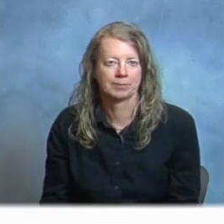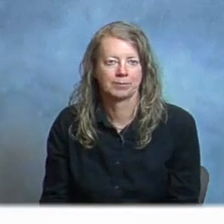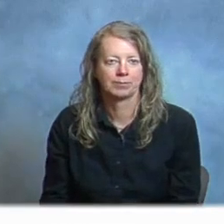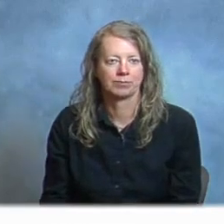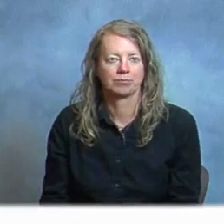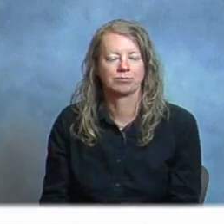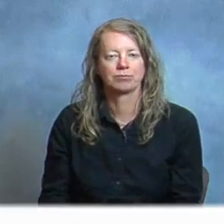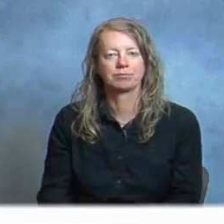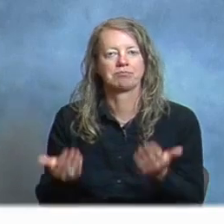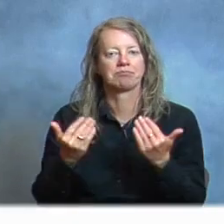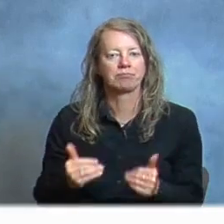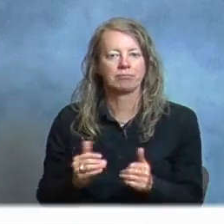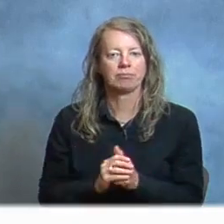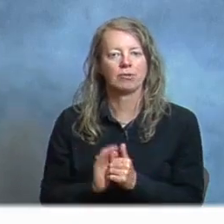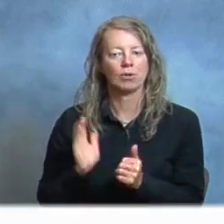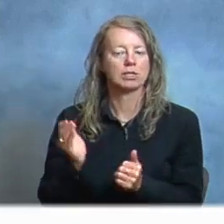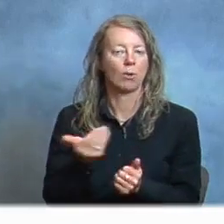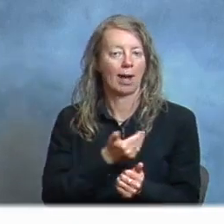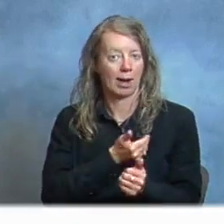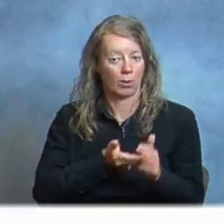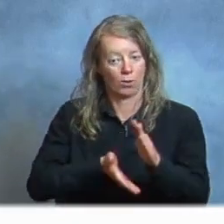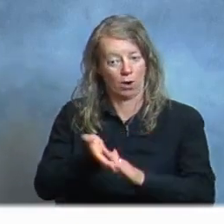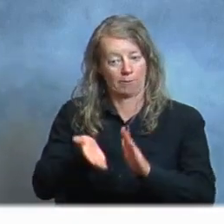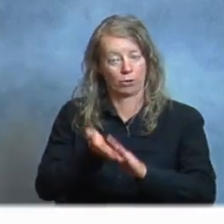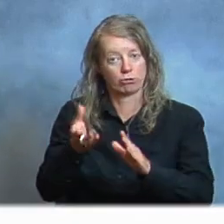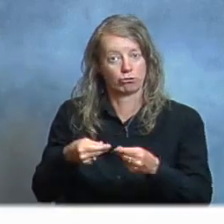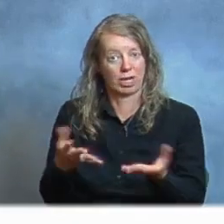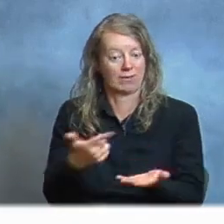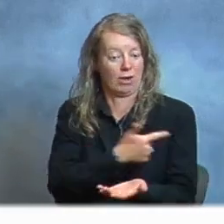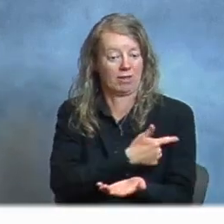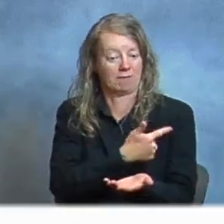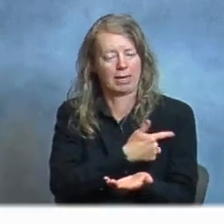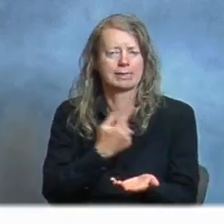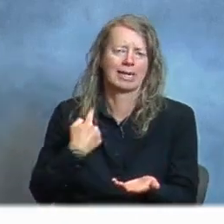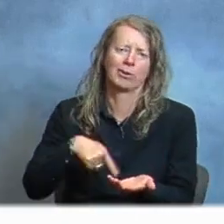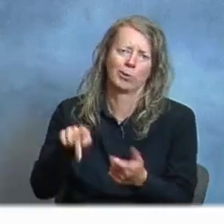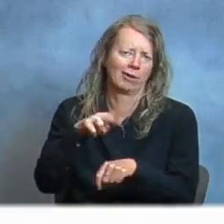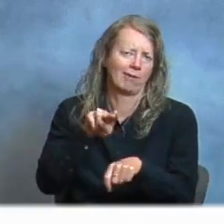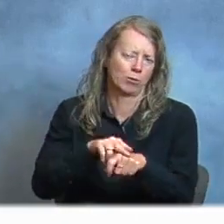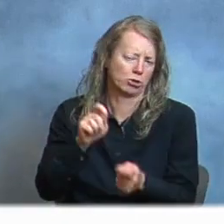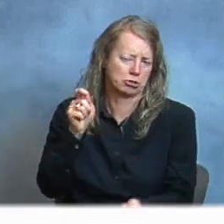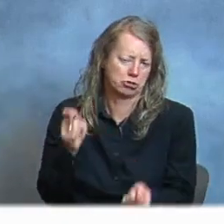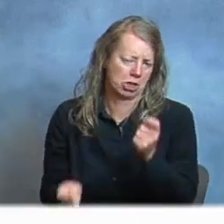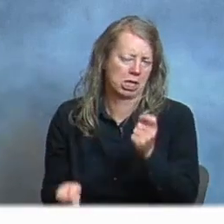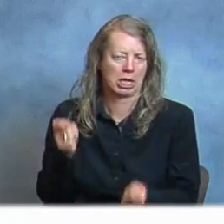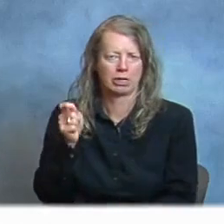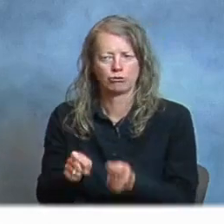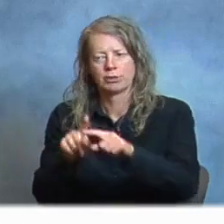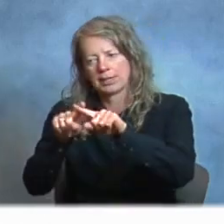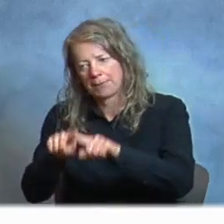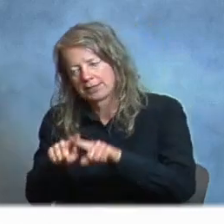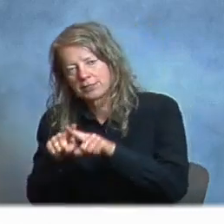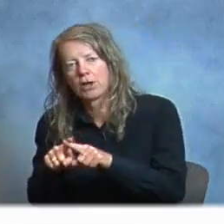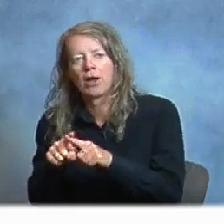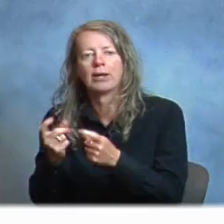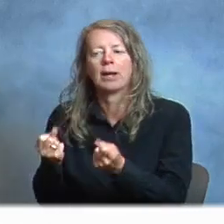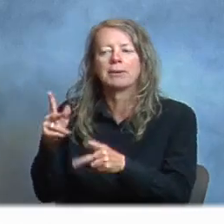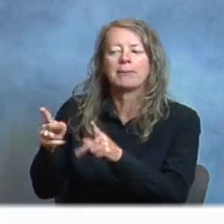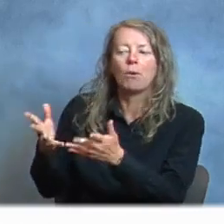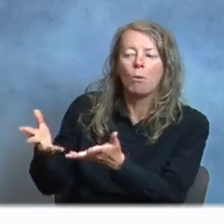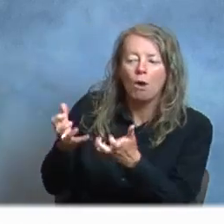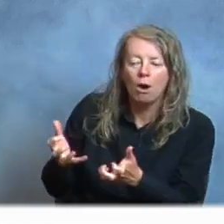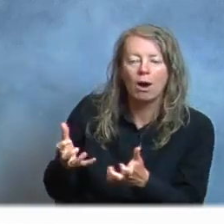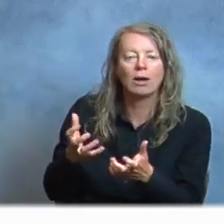And over time, our vaccine operations have changed and adapted to the changing supply, the demand, and the needs.